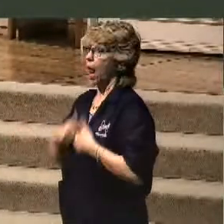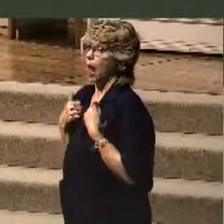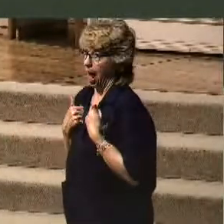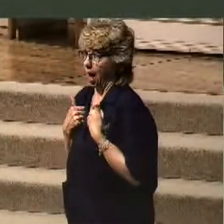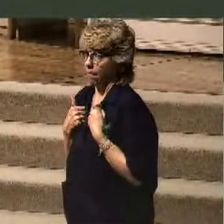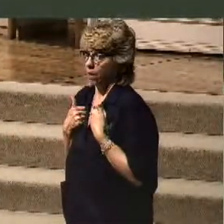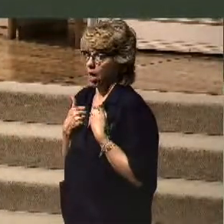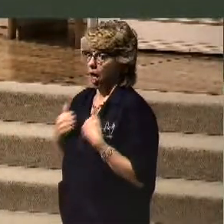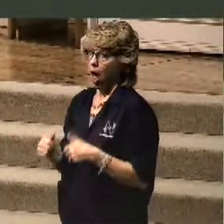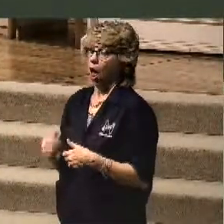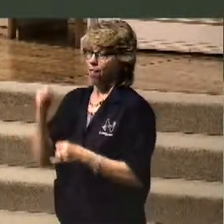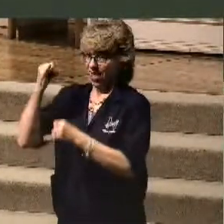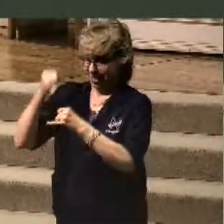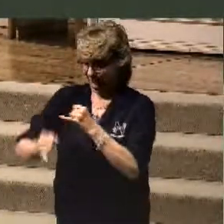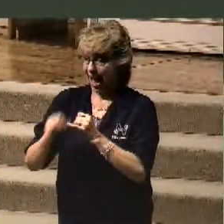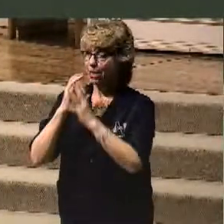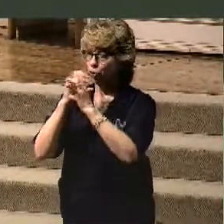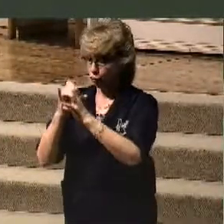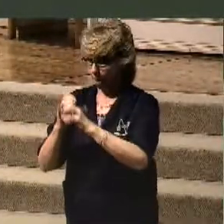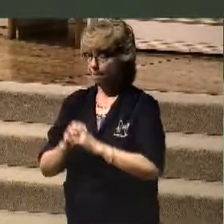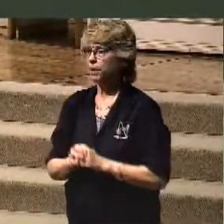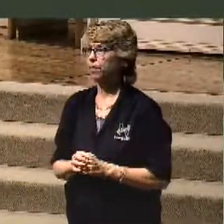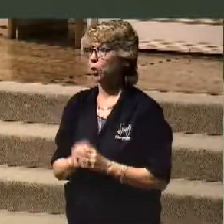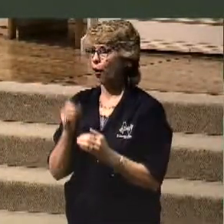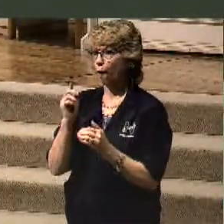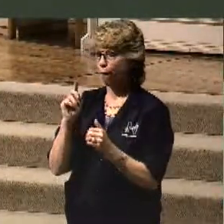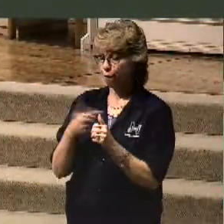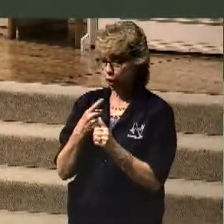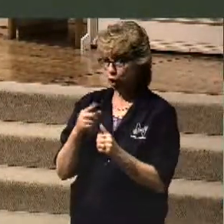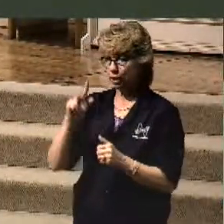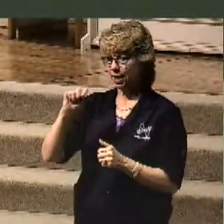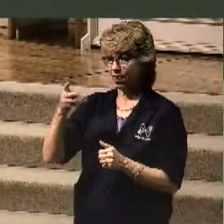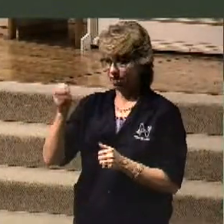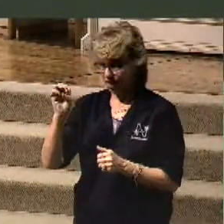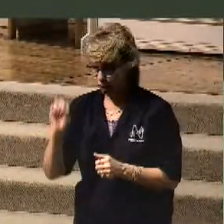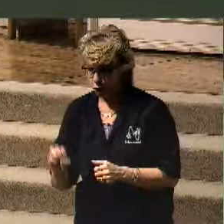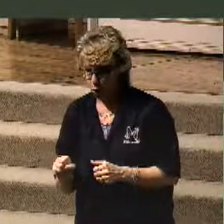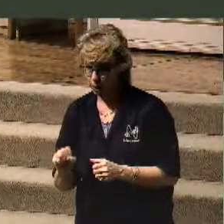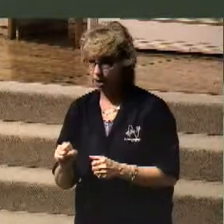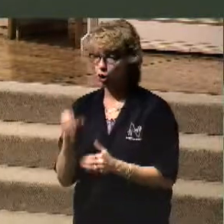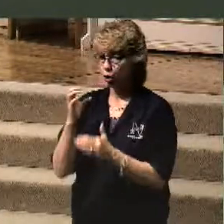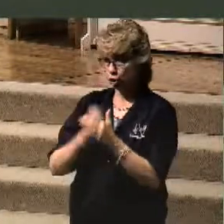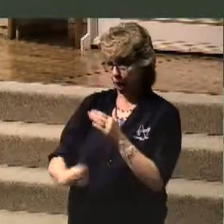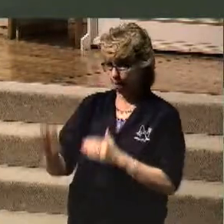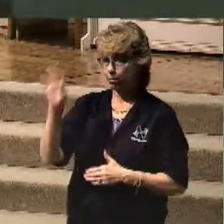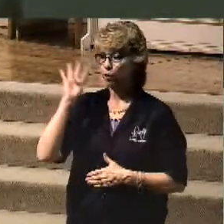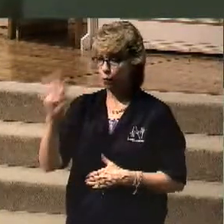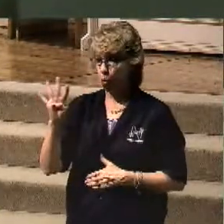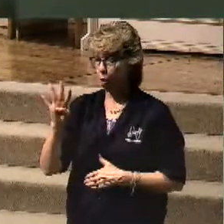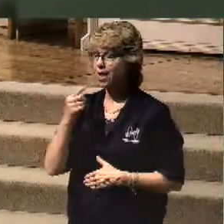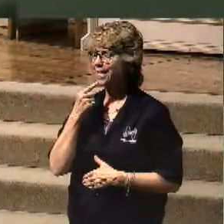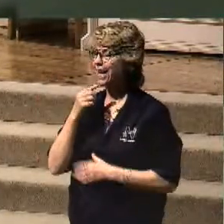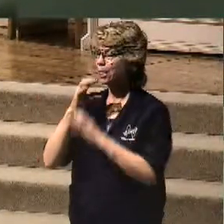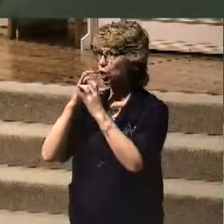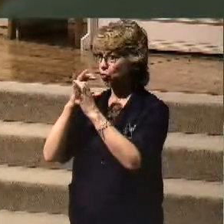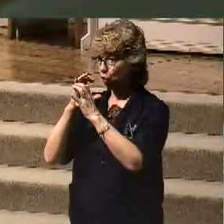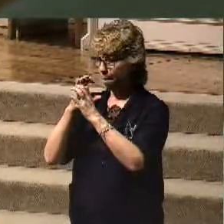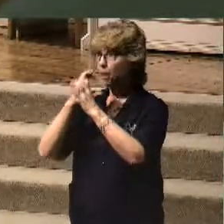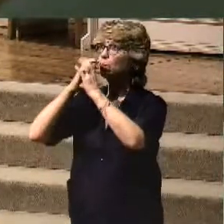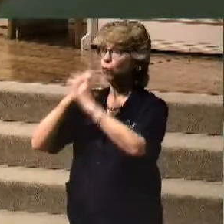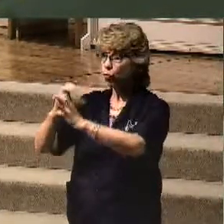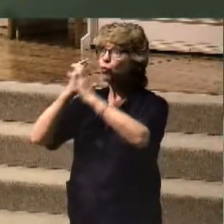living, he says the last trump. If you'll find in 1 Thessalonians chapter 4, it talks about the trumpet shall blow,